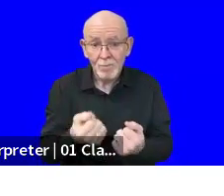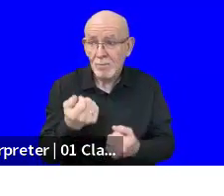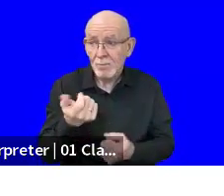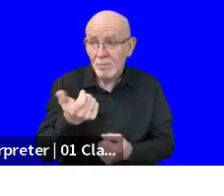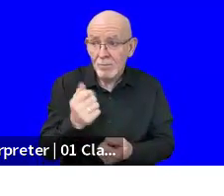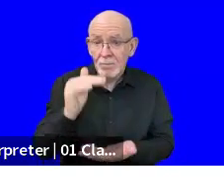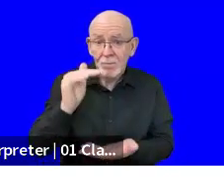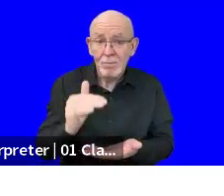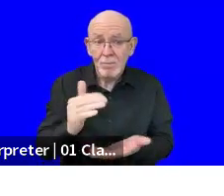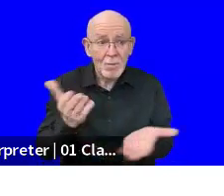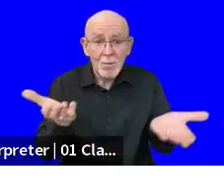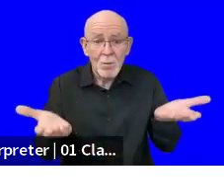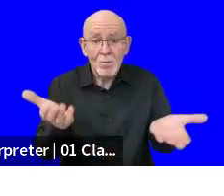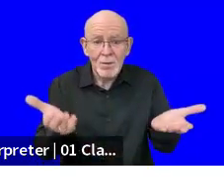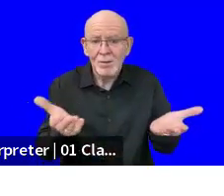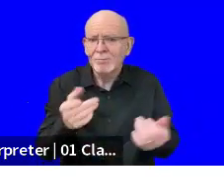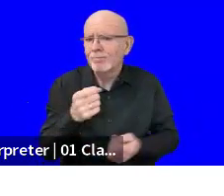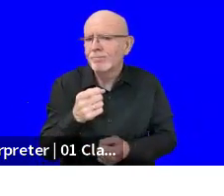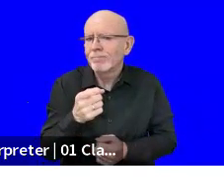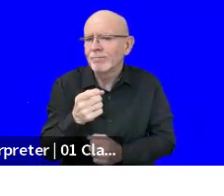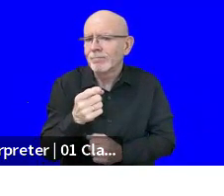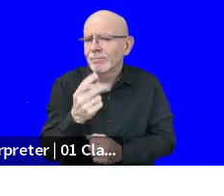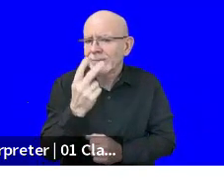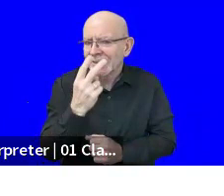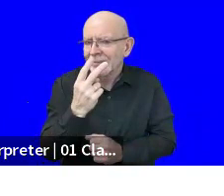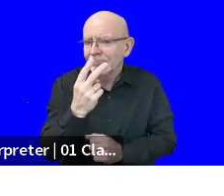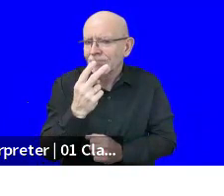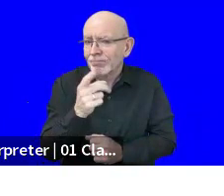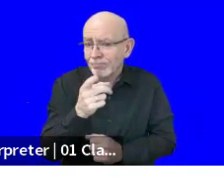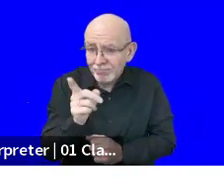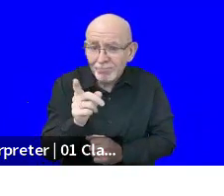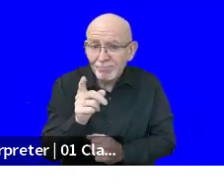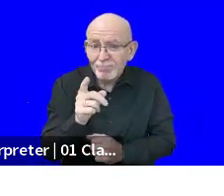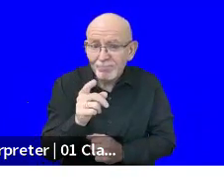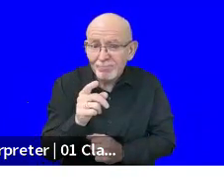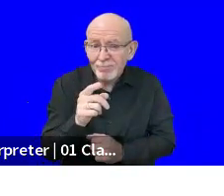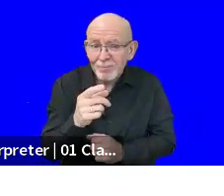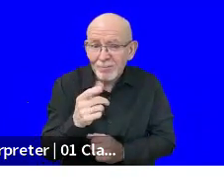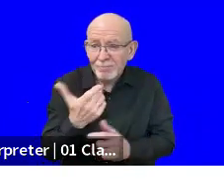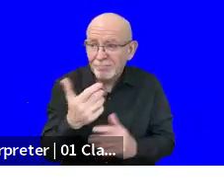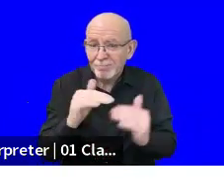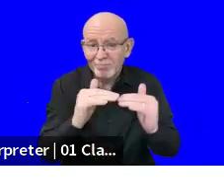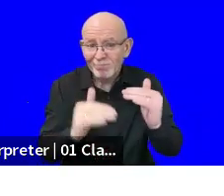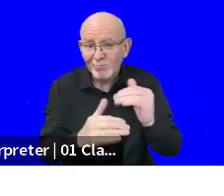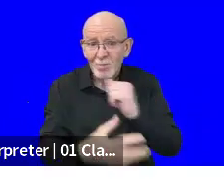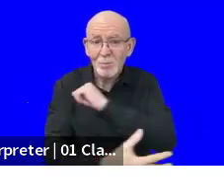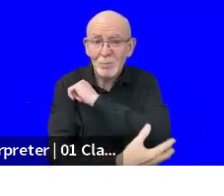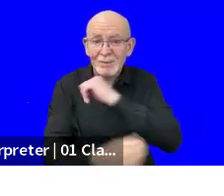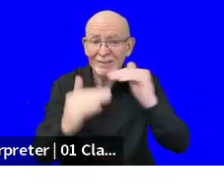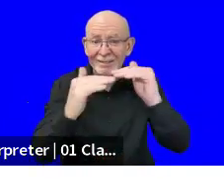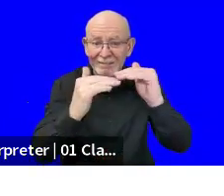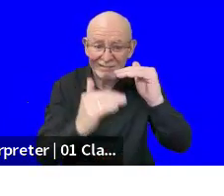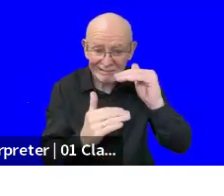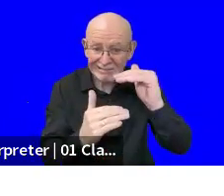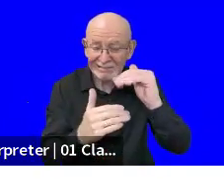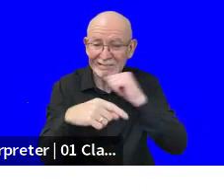line? So if we don't use any assessment